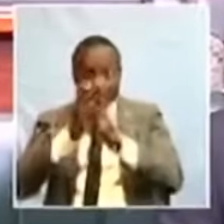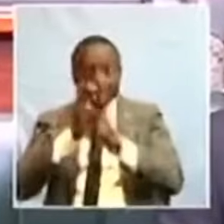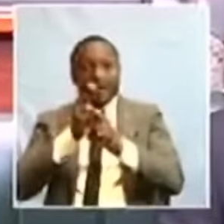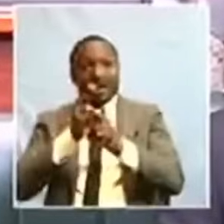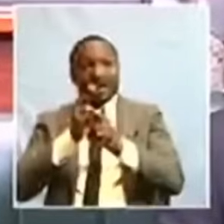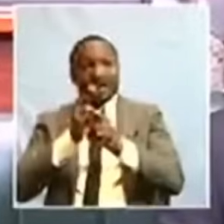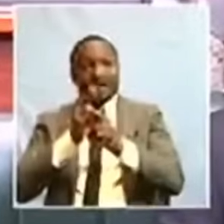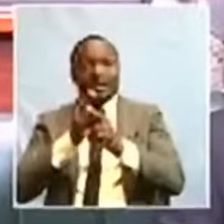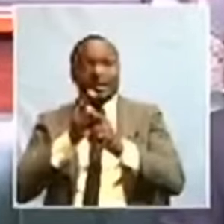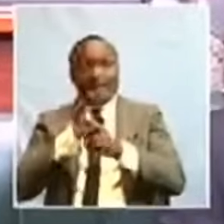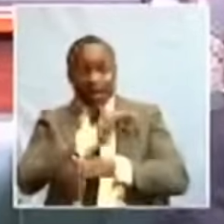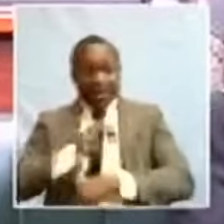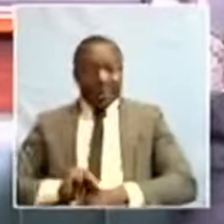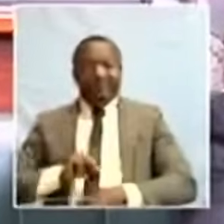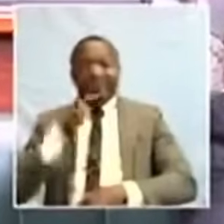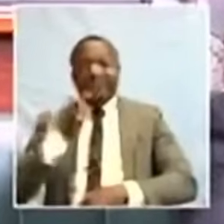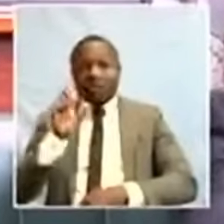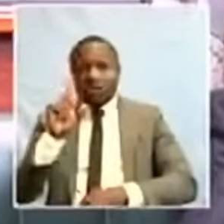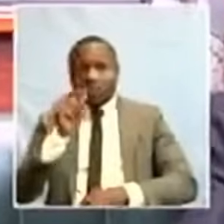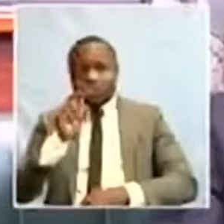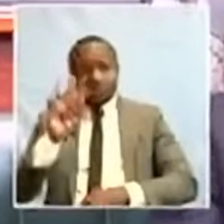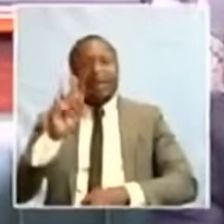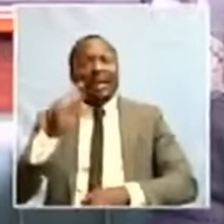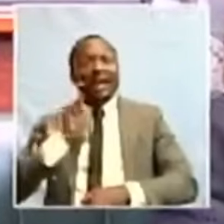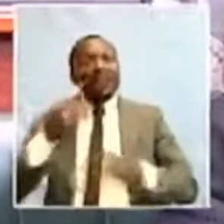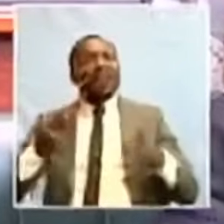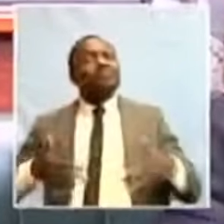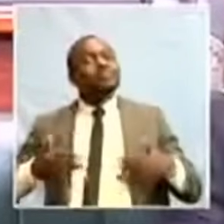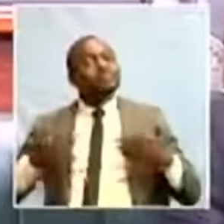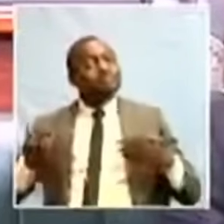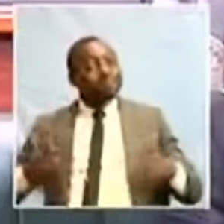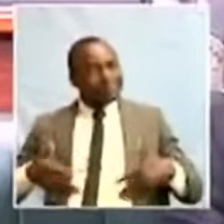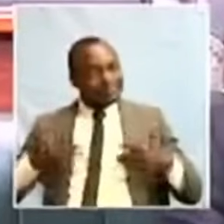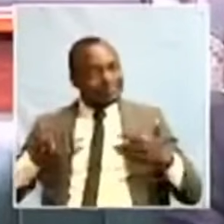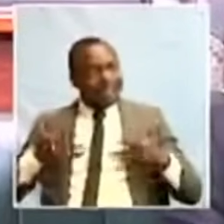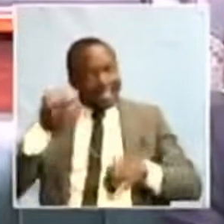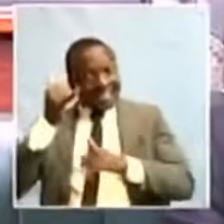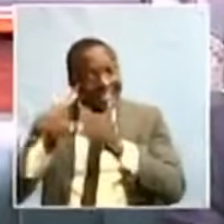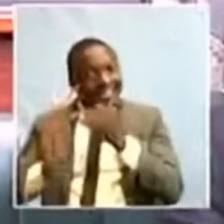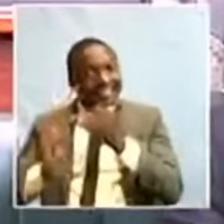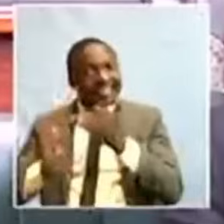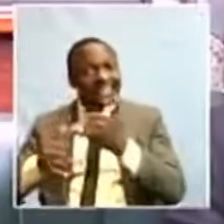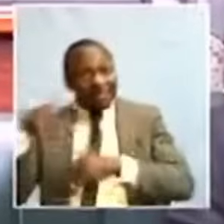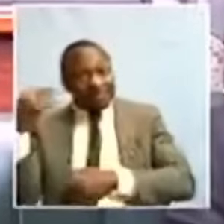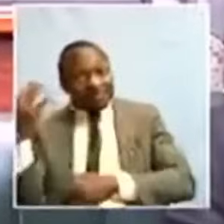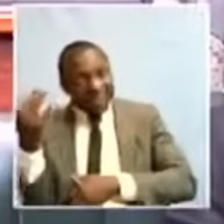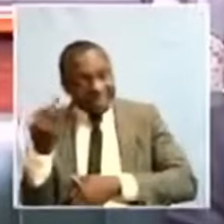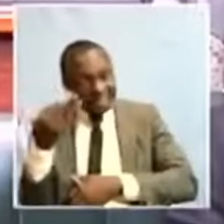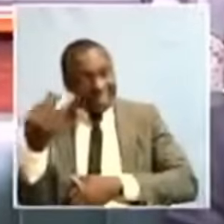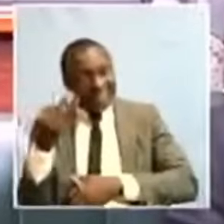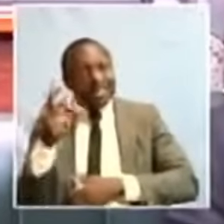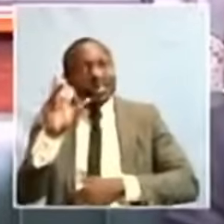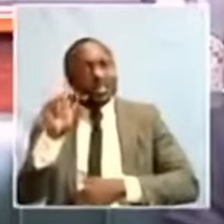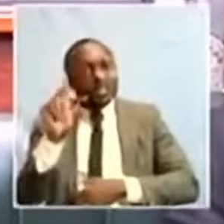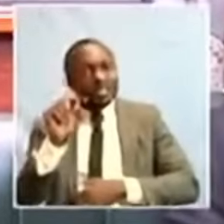for 2024, and I am happy that it is the last Friday for